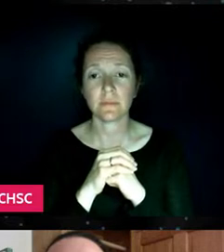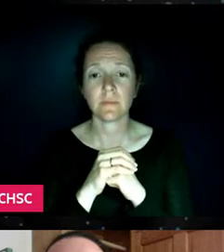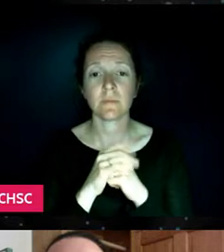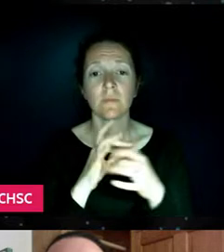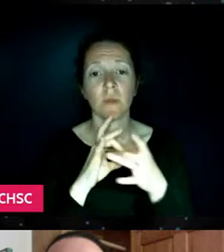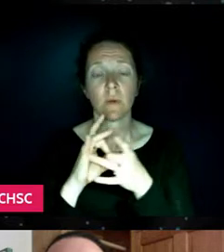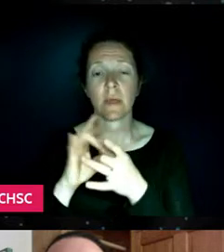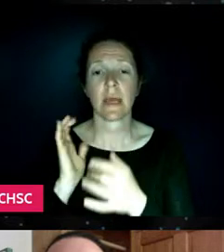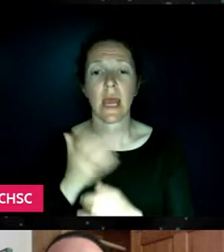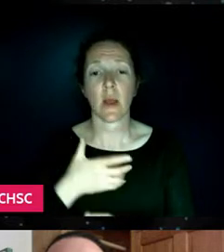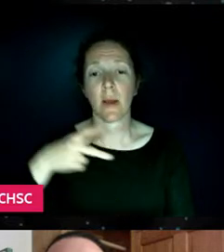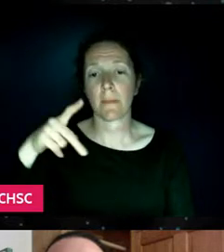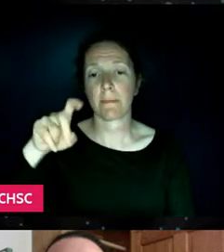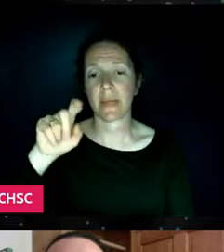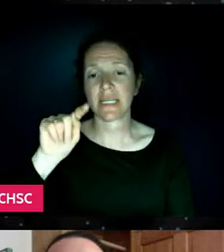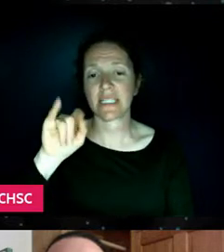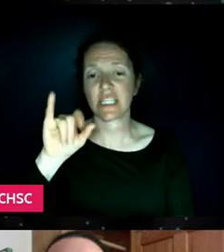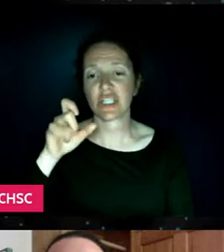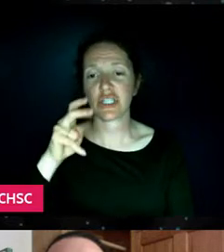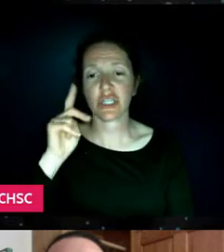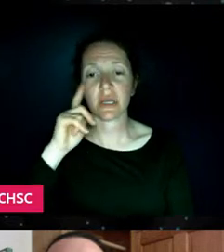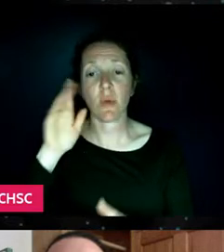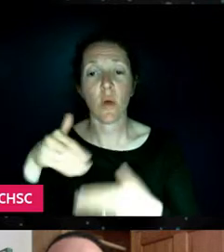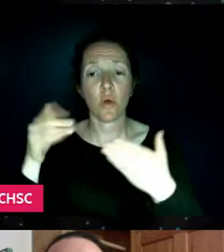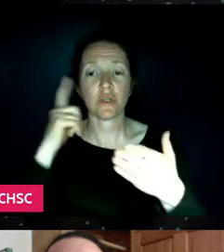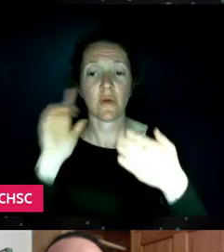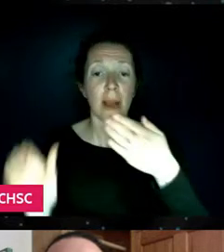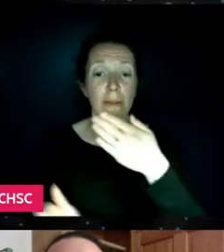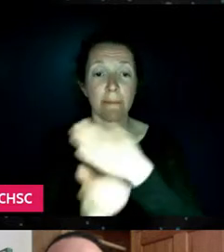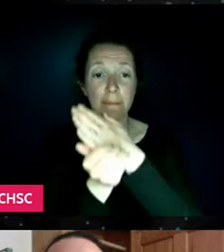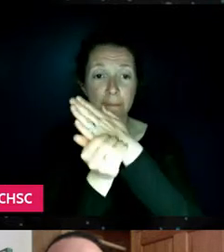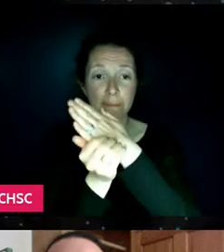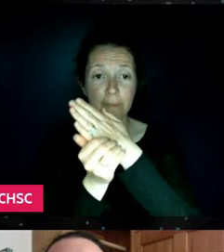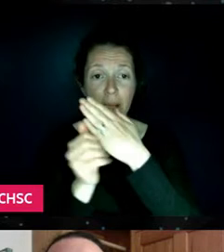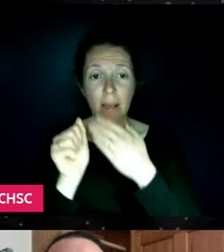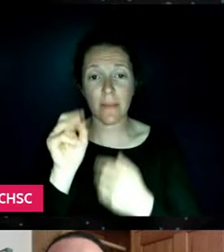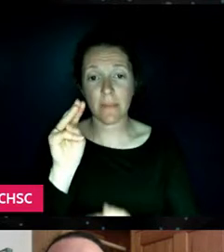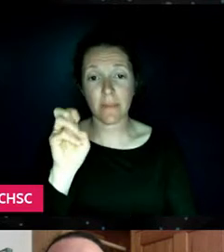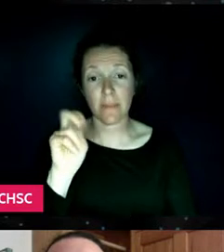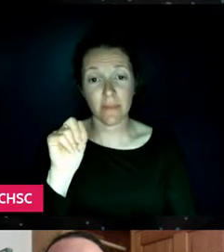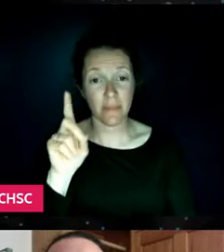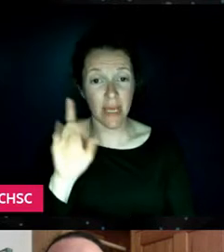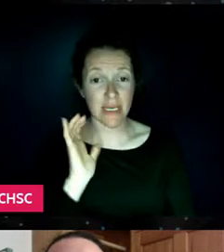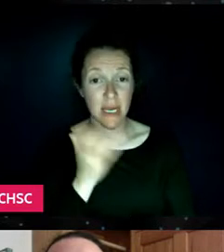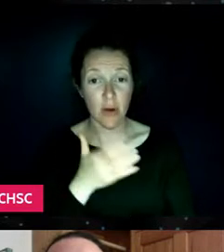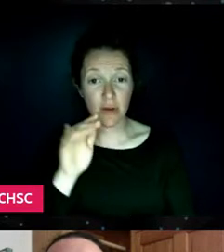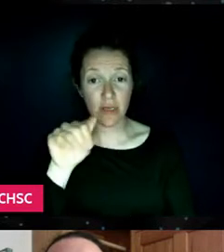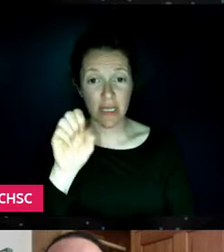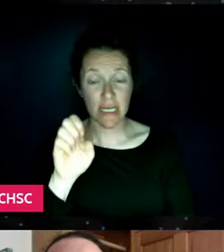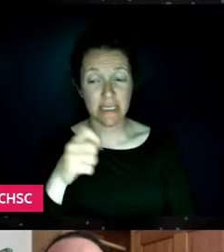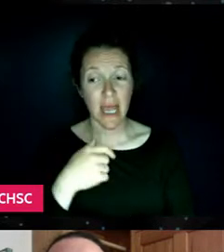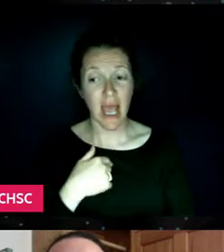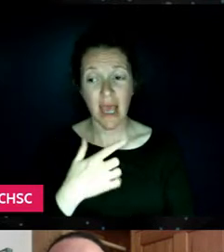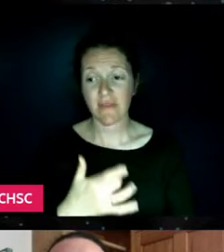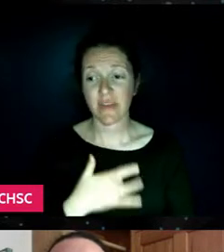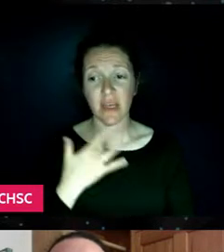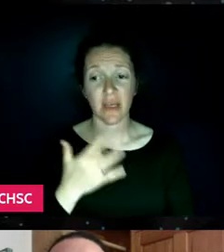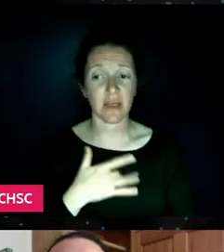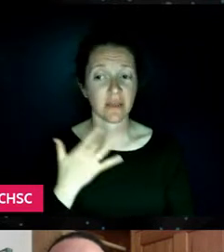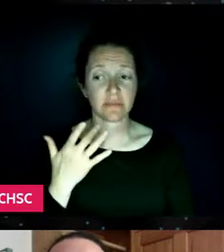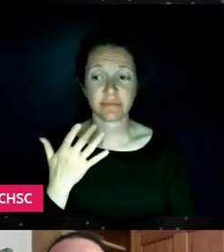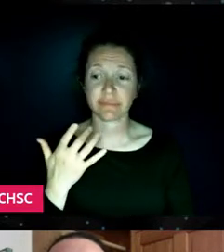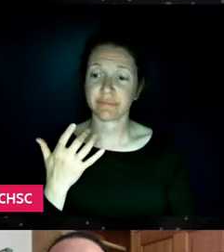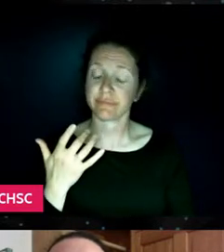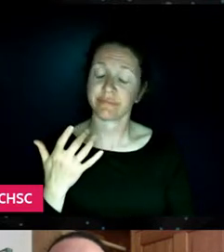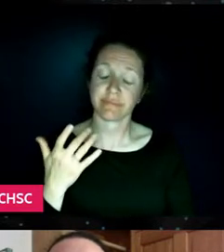petition to amend the case, or the motion to amend the case, I am quite bullish on that motion,